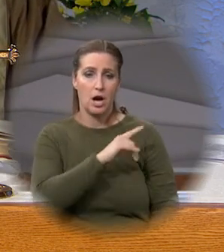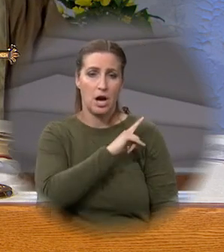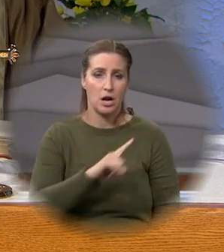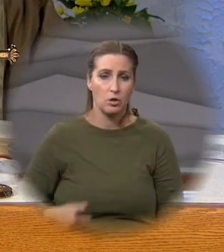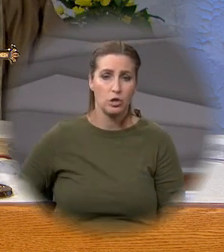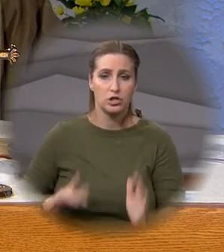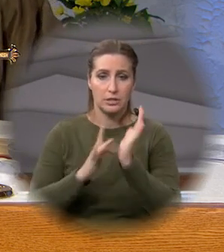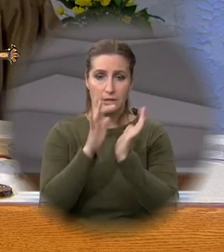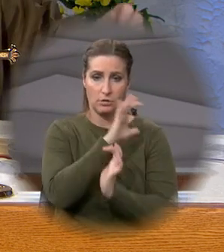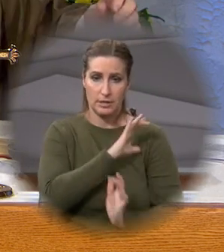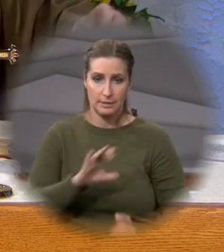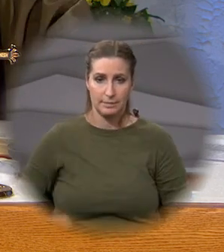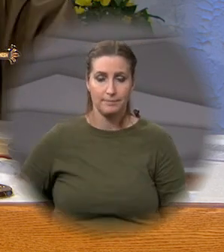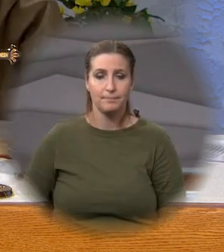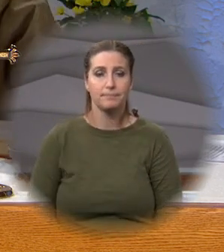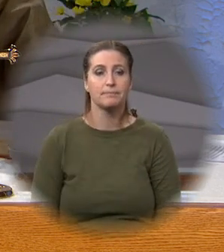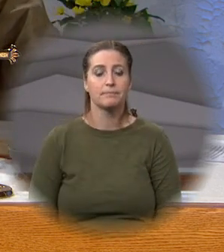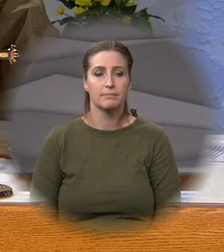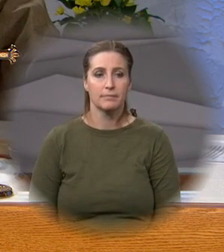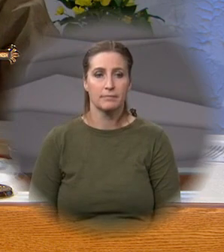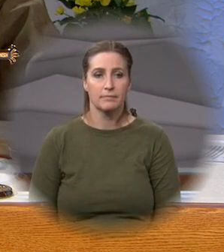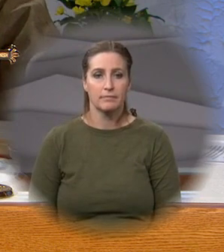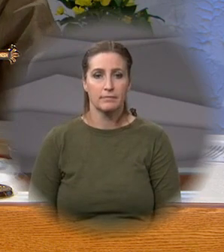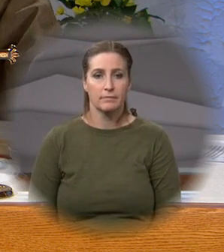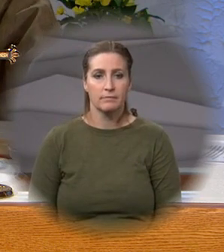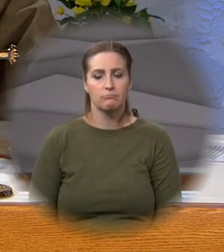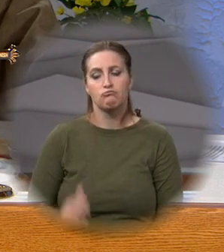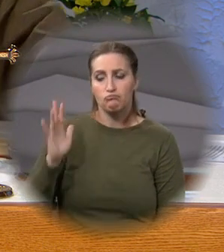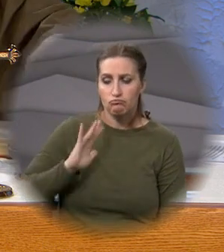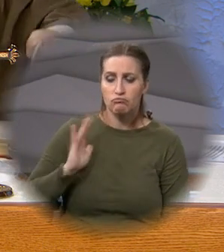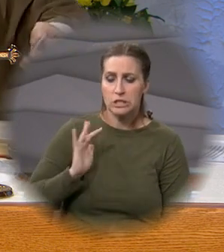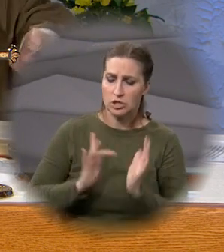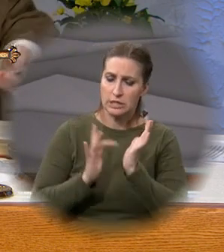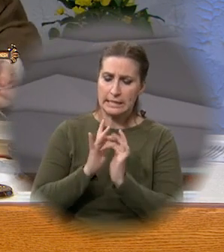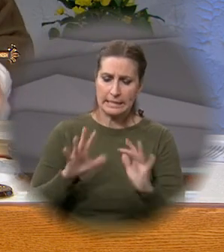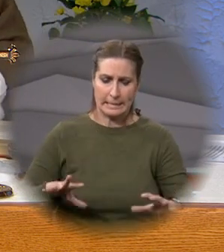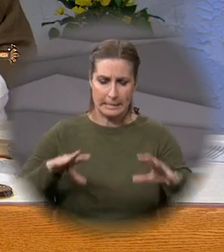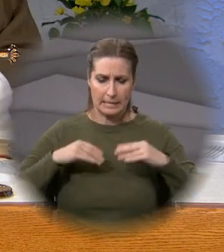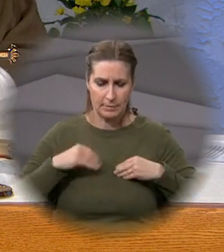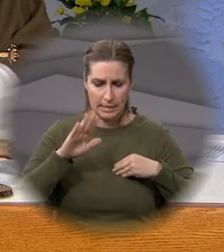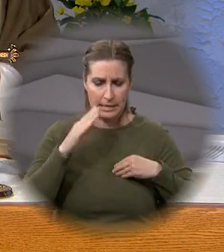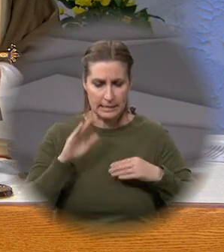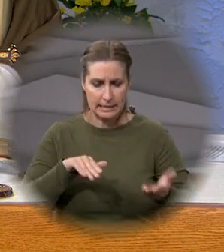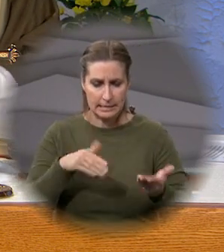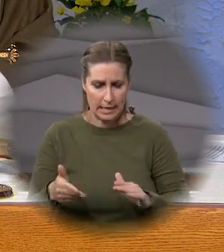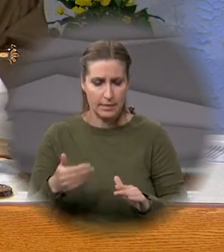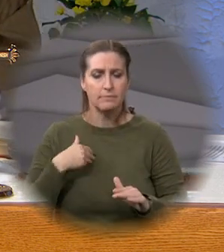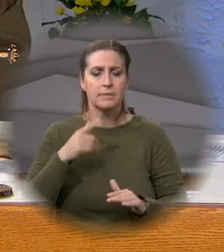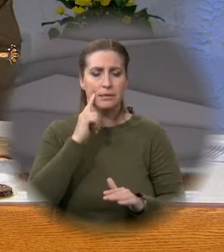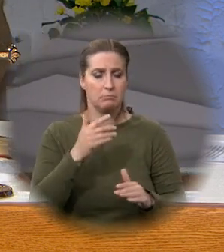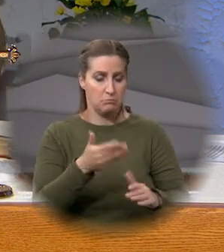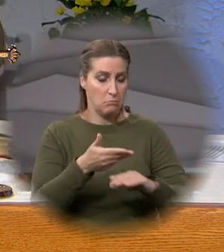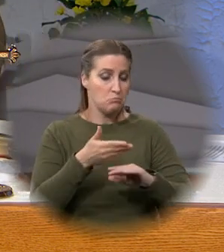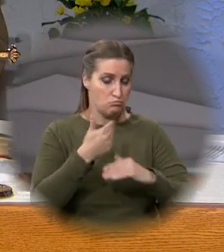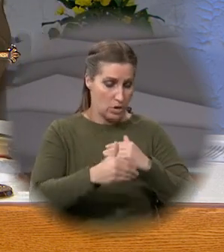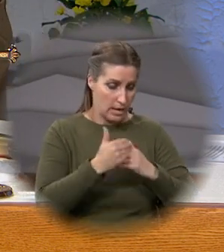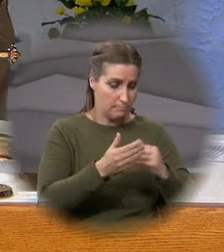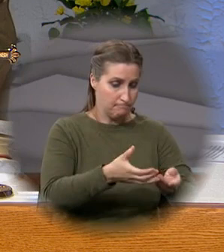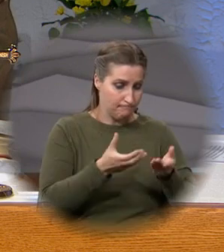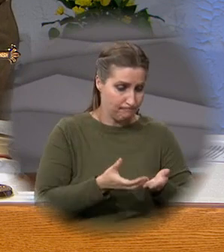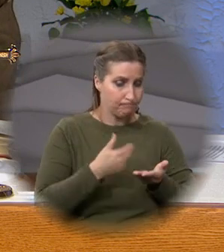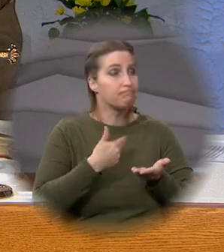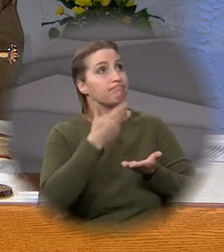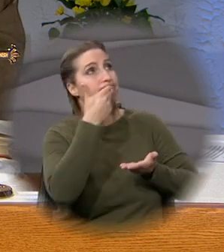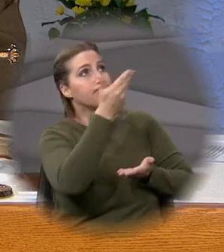blood of our Lord Jesus Christ. At the time he entered willingly into his passion, he took bread, giving